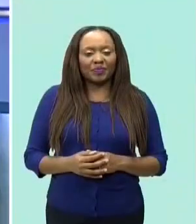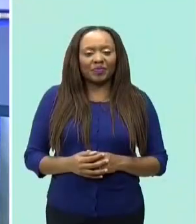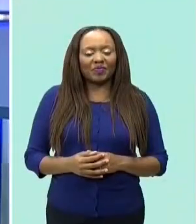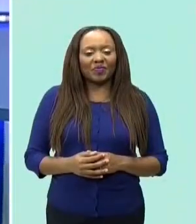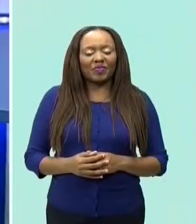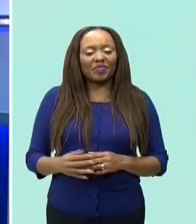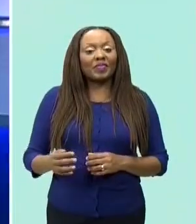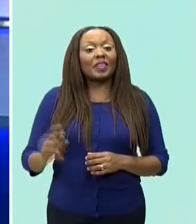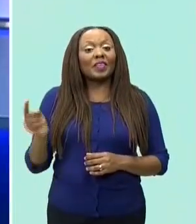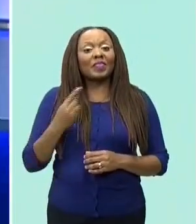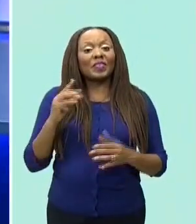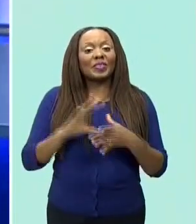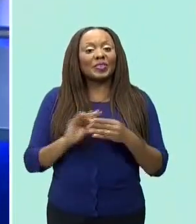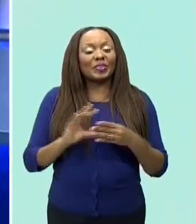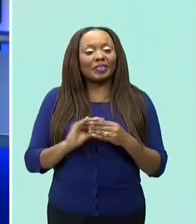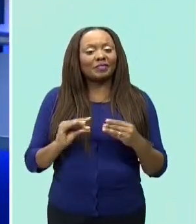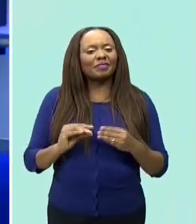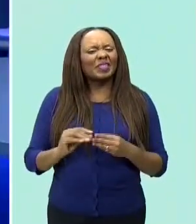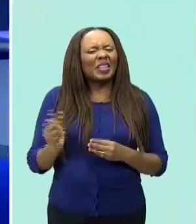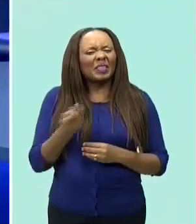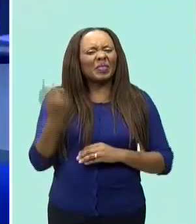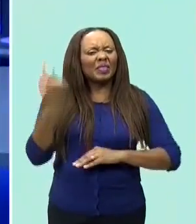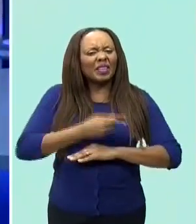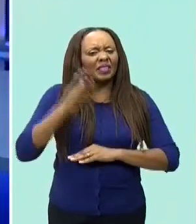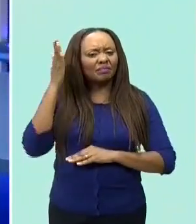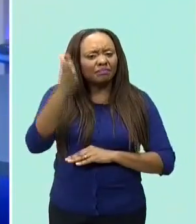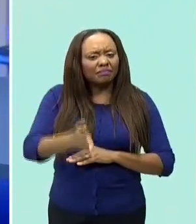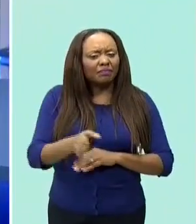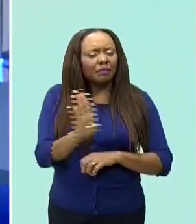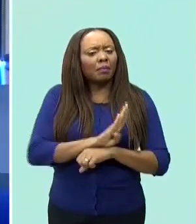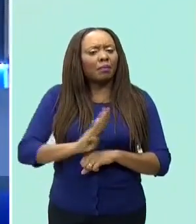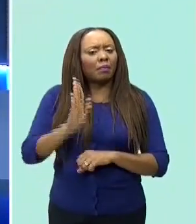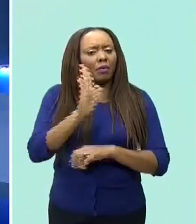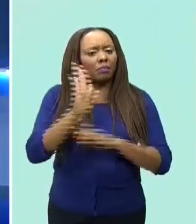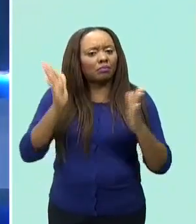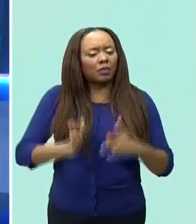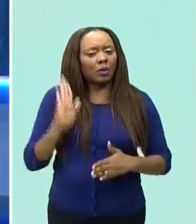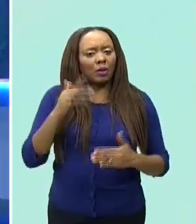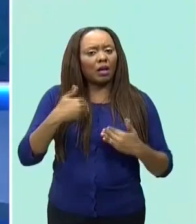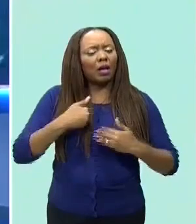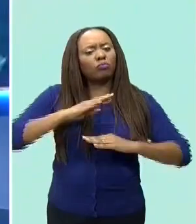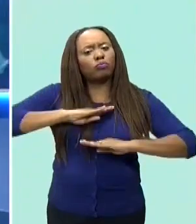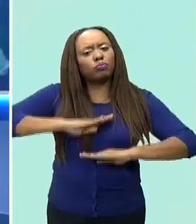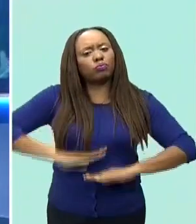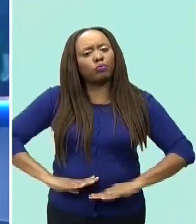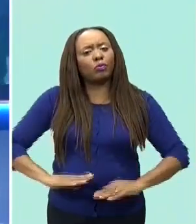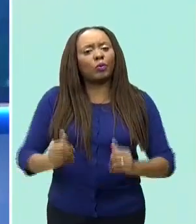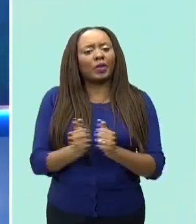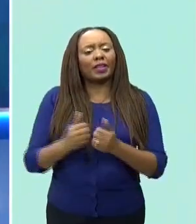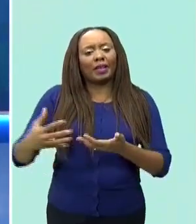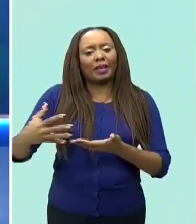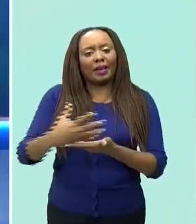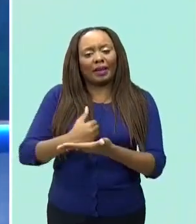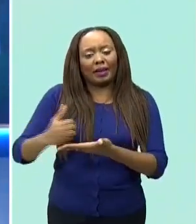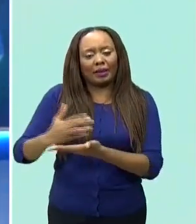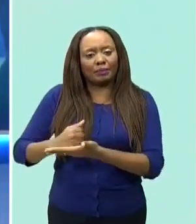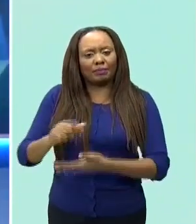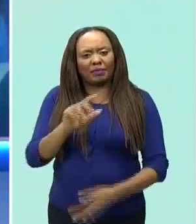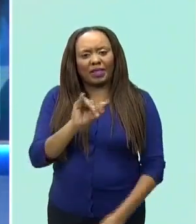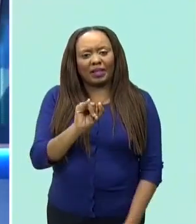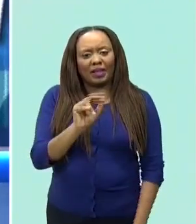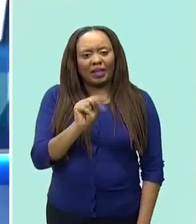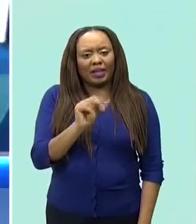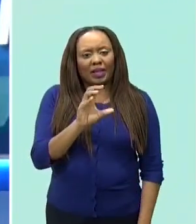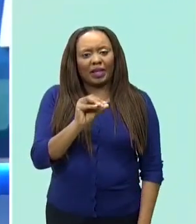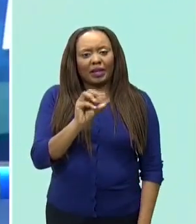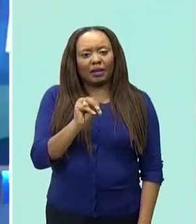Well, in just a few days' time, Barbadians will start to see some measure of relief as it relates to income tax. Speaking at a Christchurch East